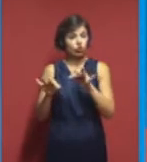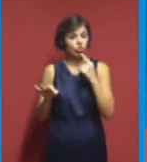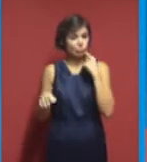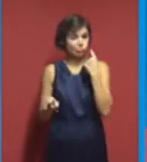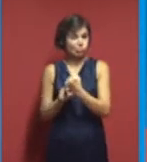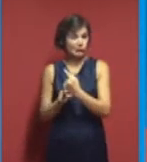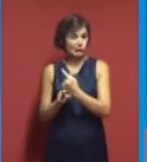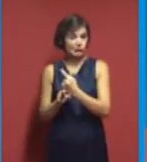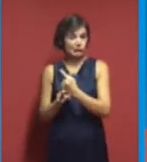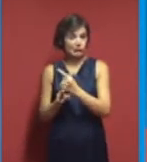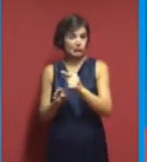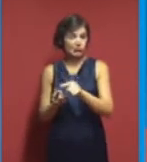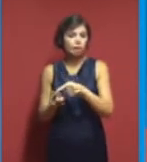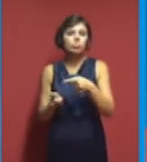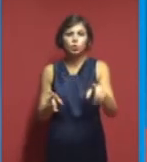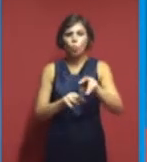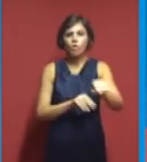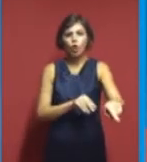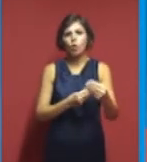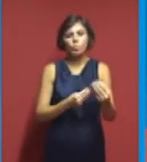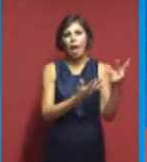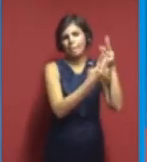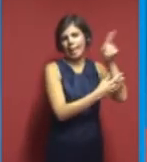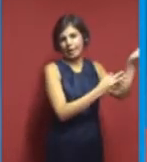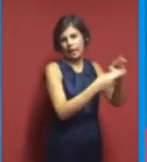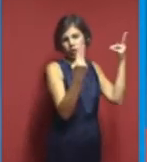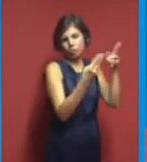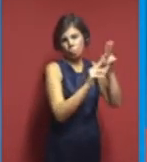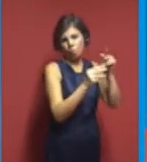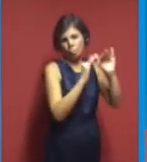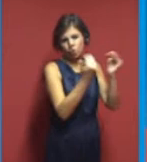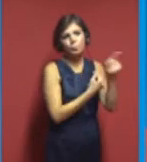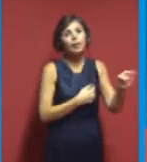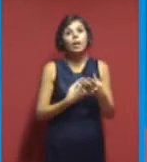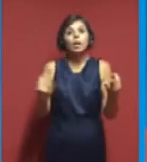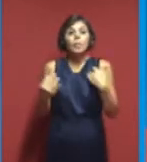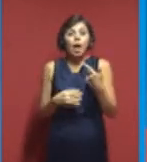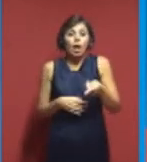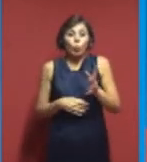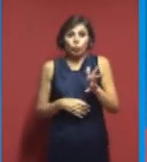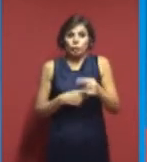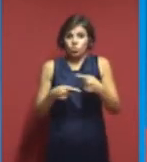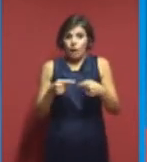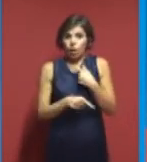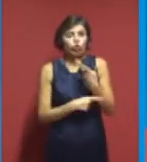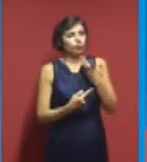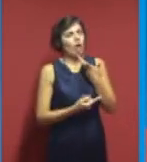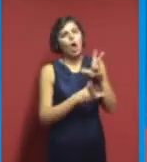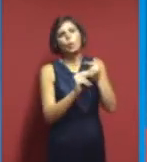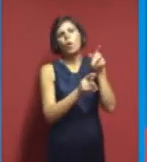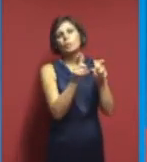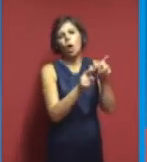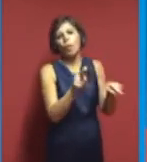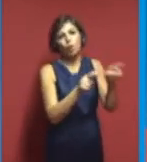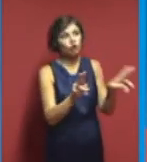new world. What is really interesting is that in the 15th century, besides the discovery of new people that we didn't know that they existed in the planet,